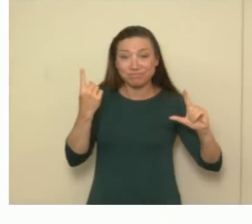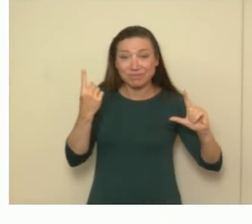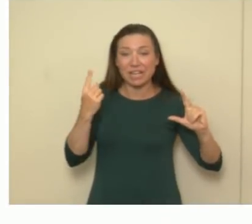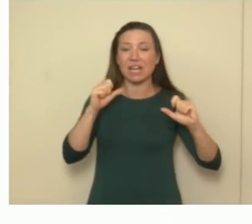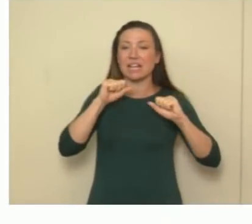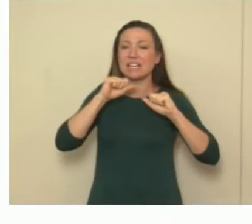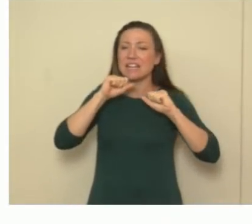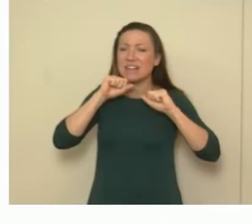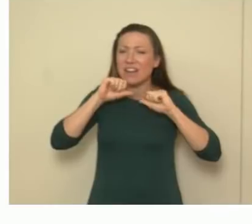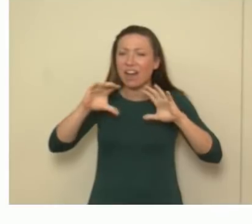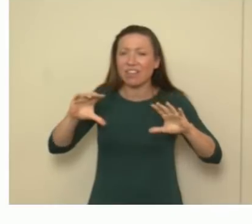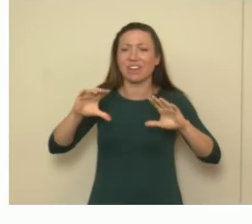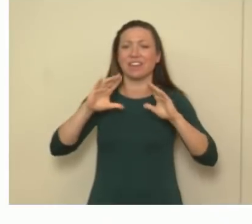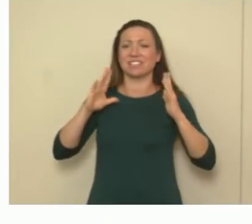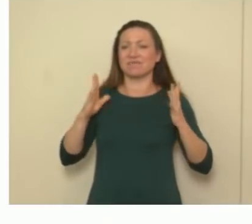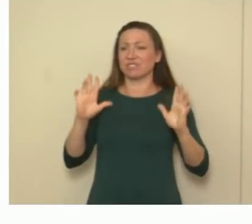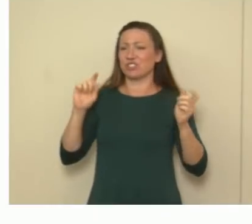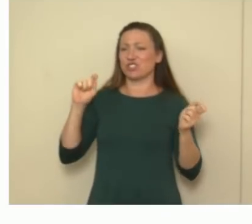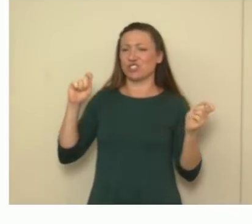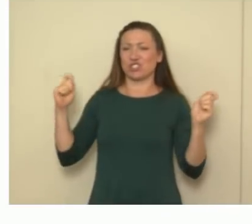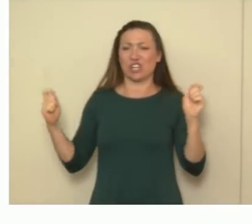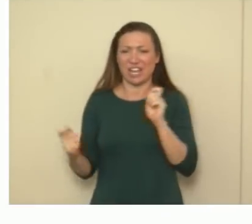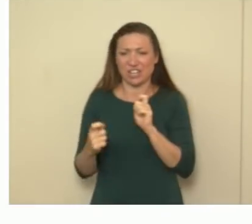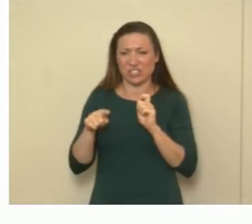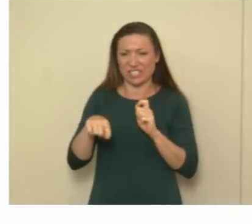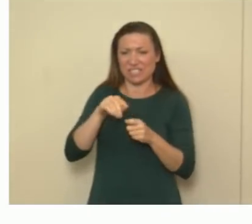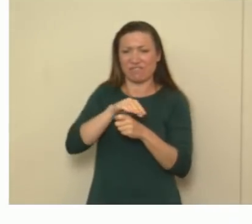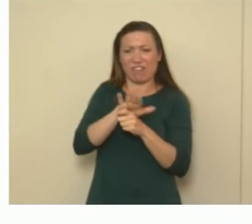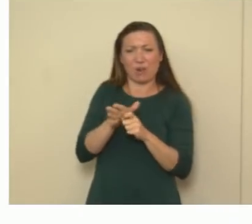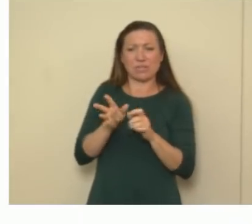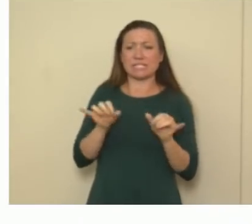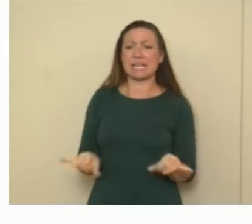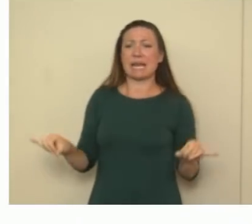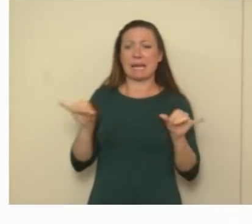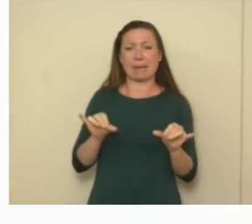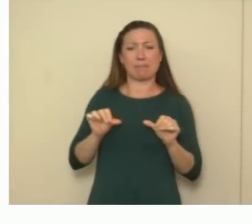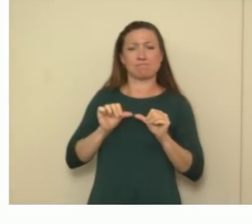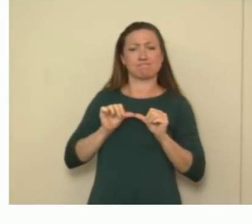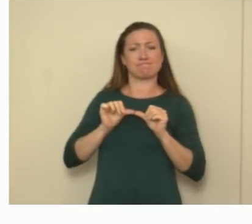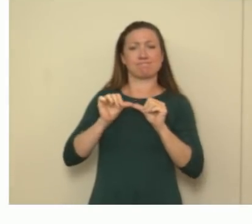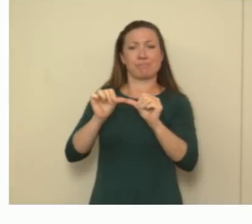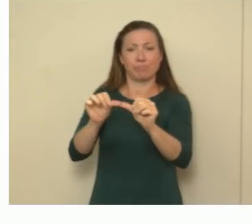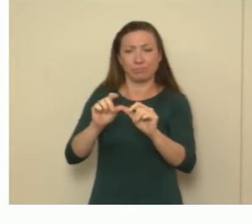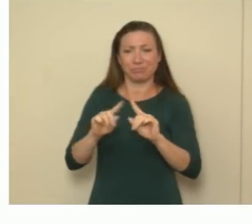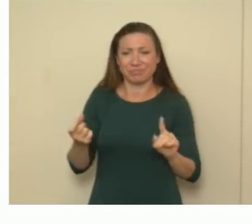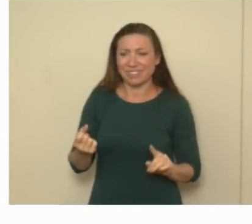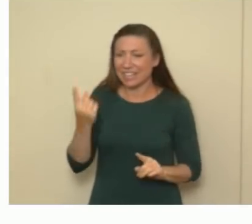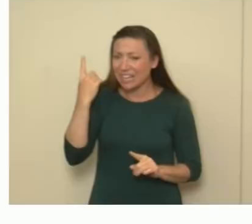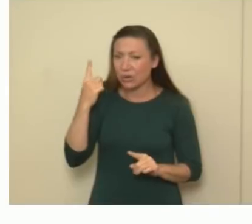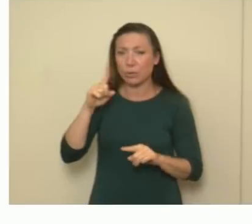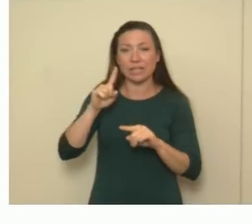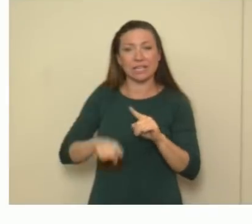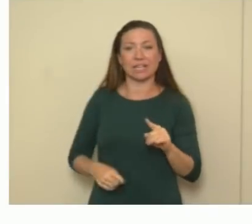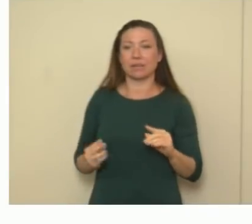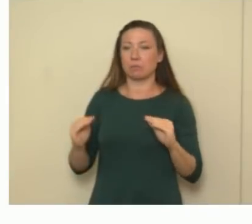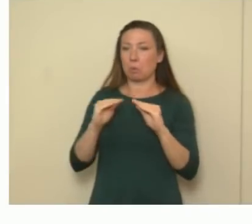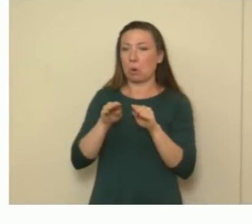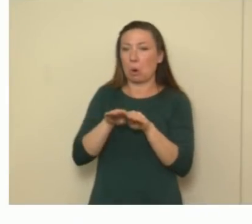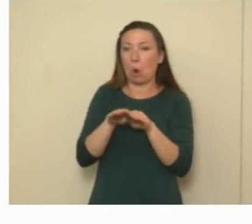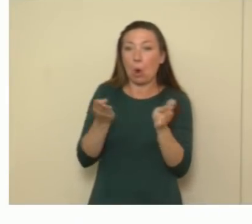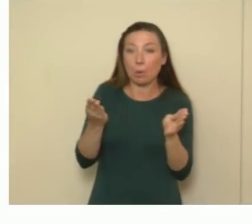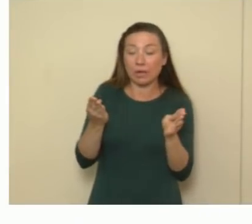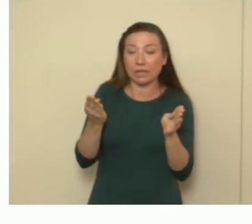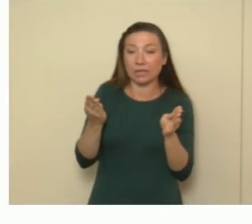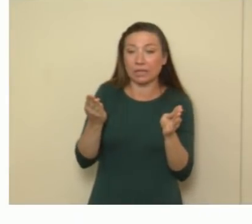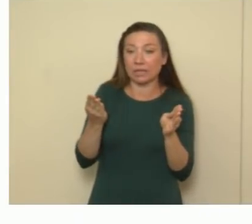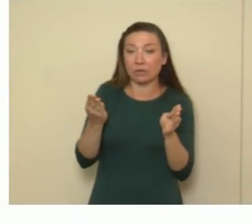remained constant, but we can't really do any additional opening unless we're willing to do more as a people, wearing our masks,